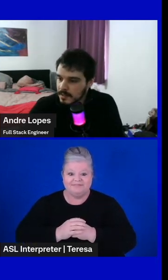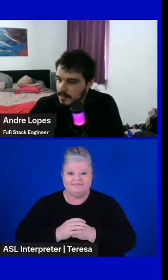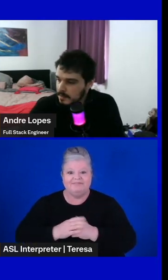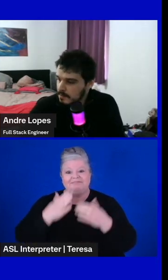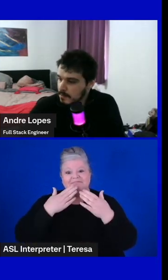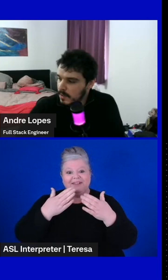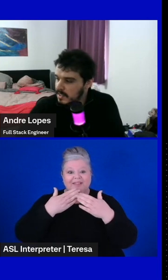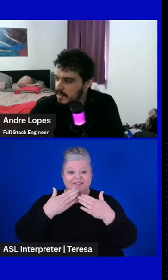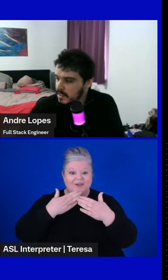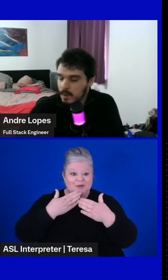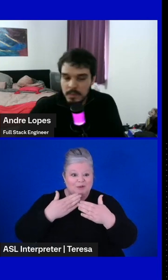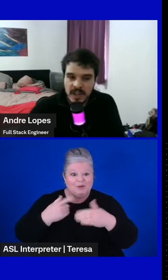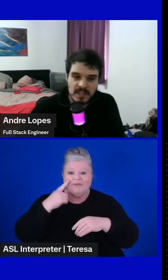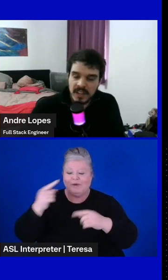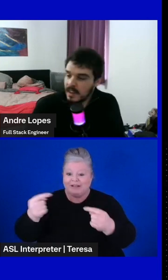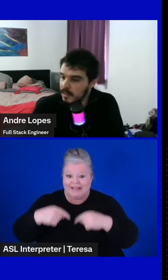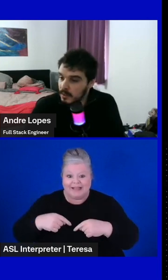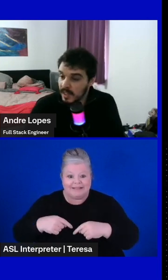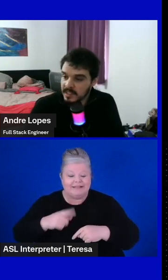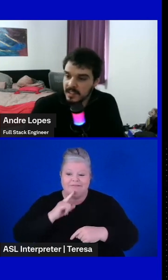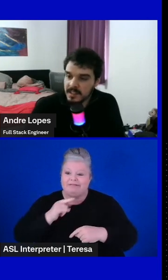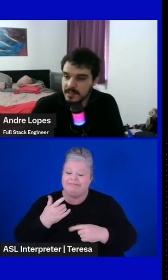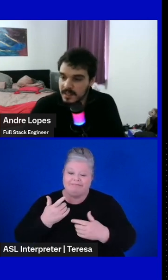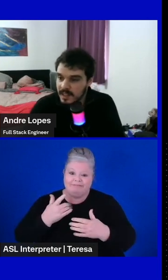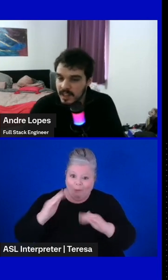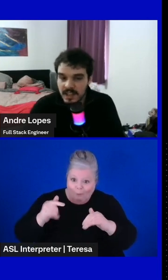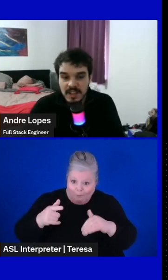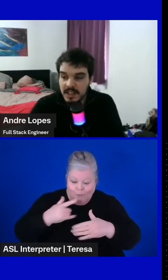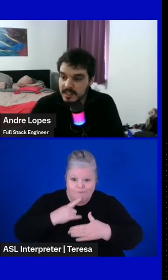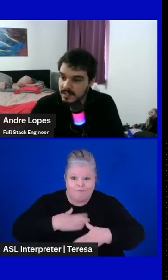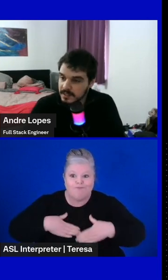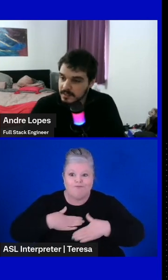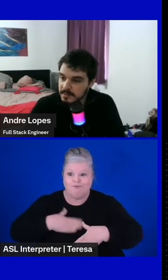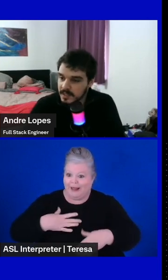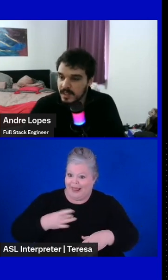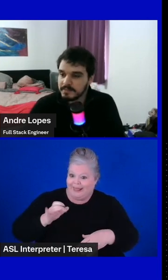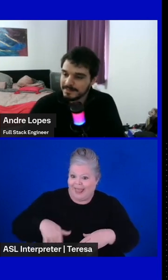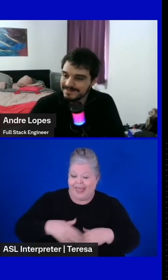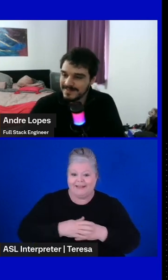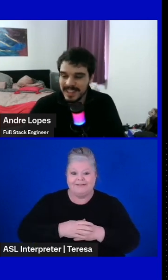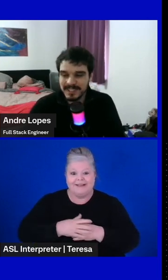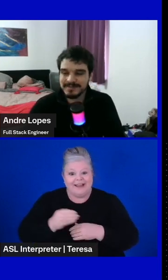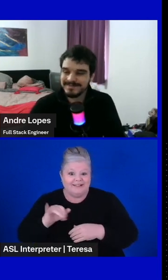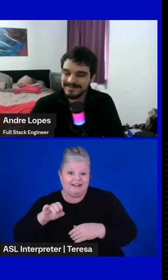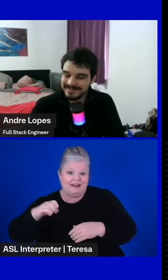Thank you for attending. I hope you liked it. And yeah, thank you.